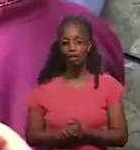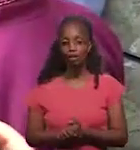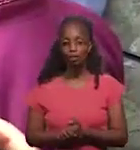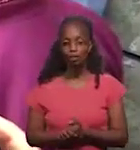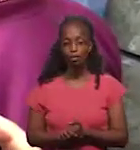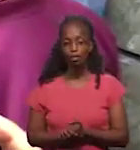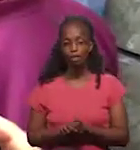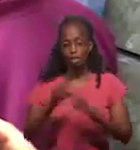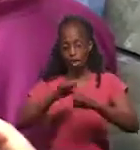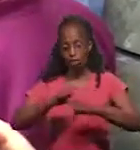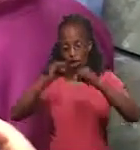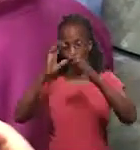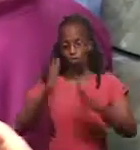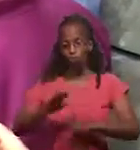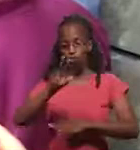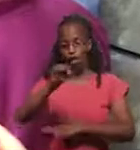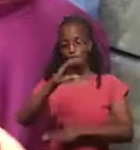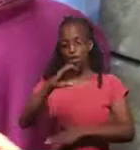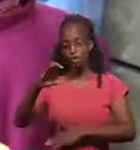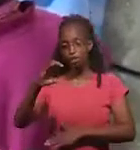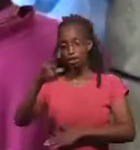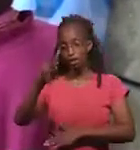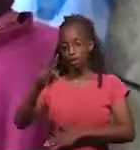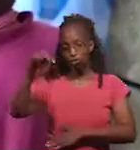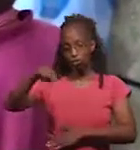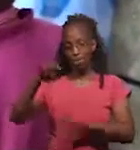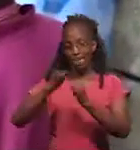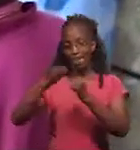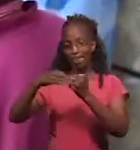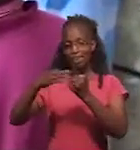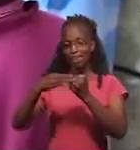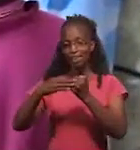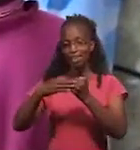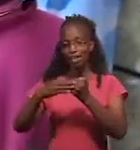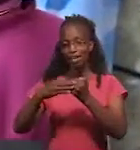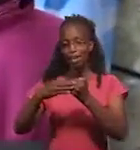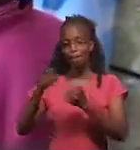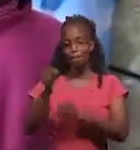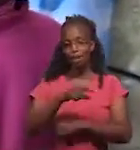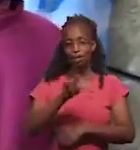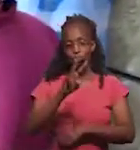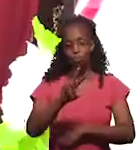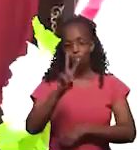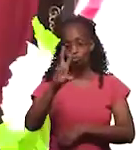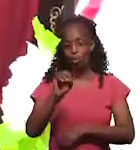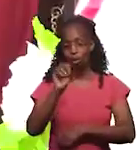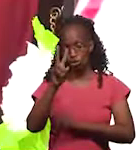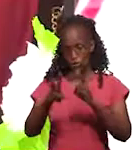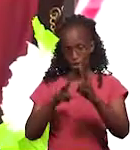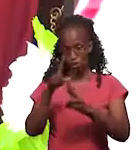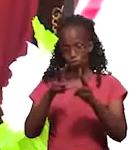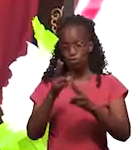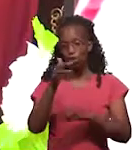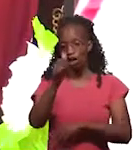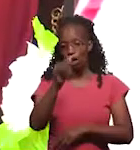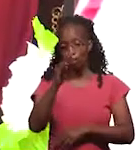from NCCK today, 18th February 2022. Askofu wa